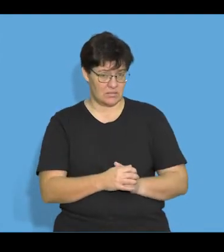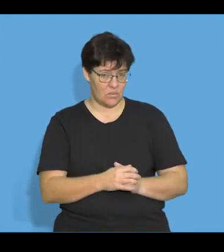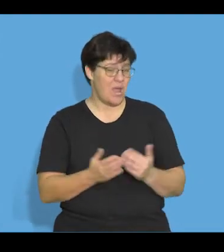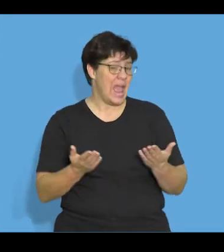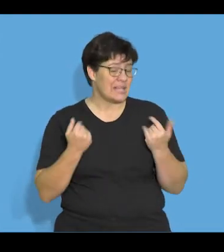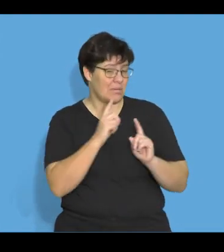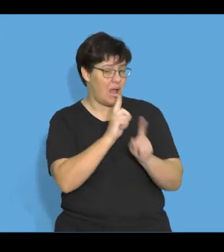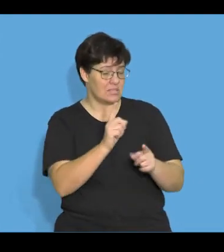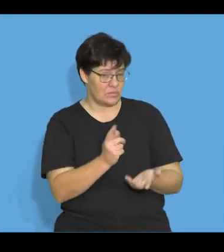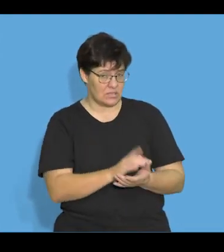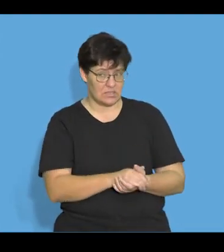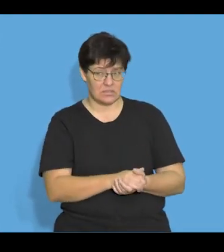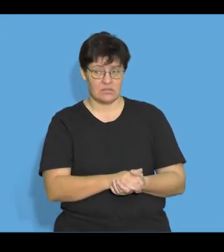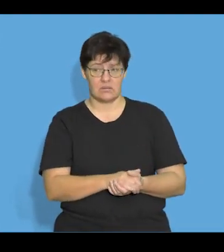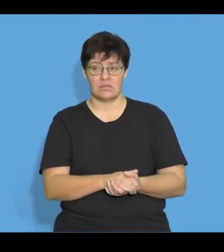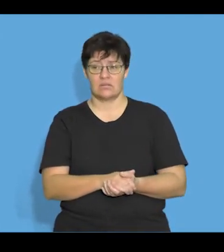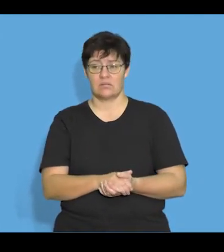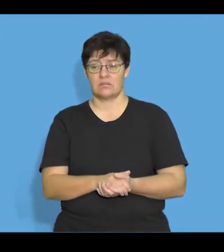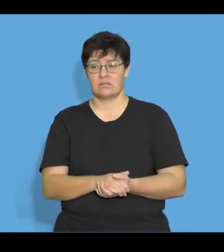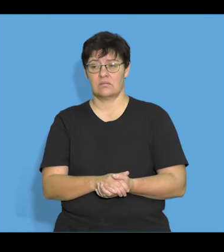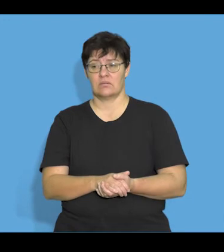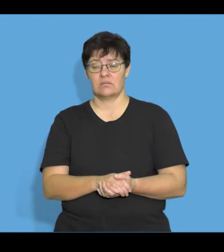answer. Number one,